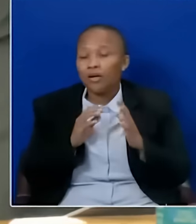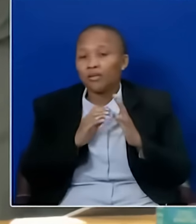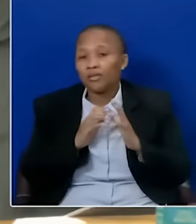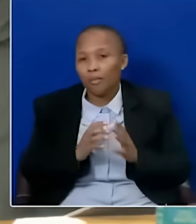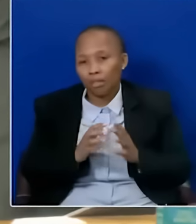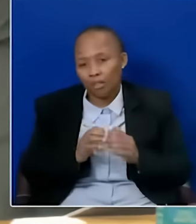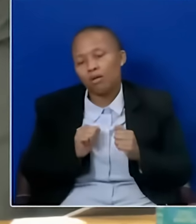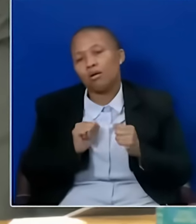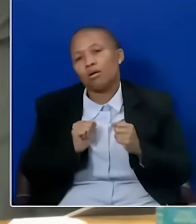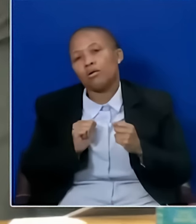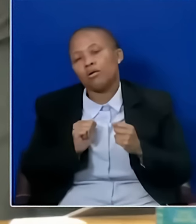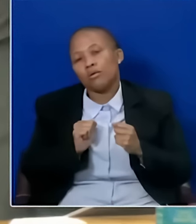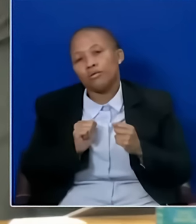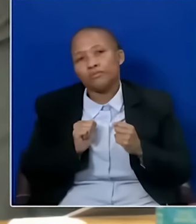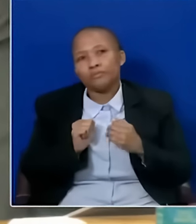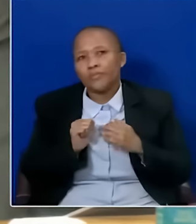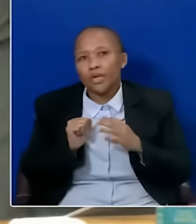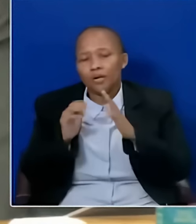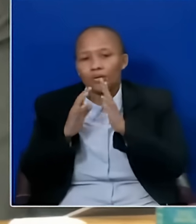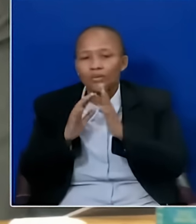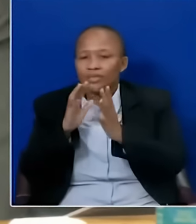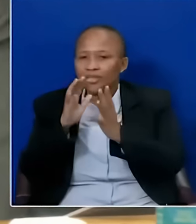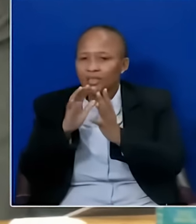several times, sometimes without